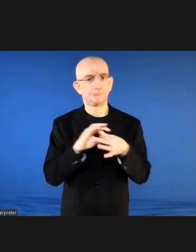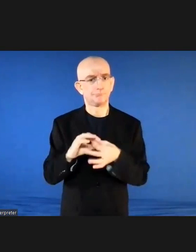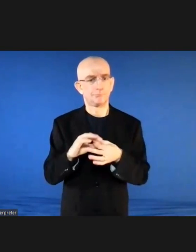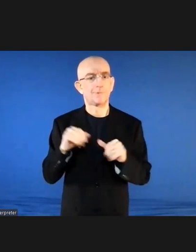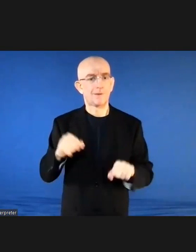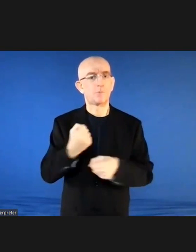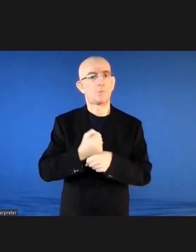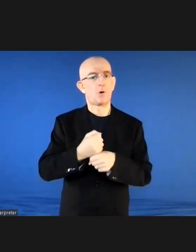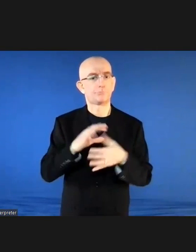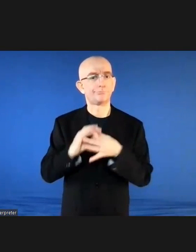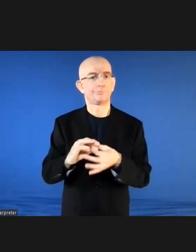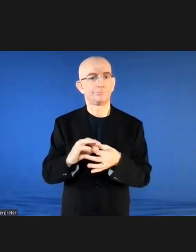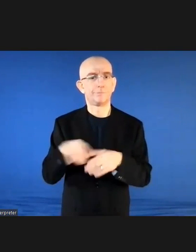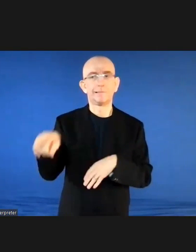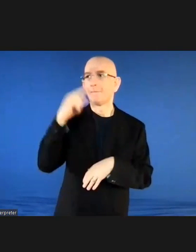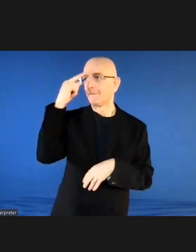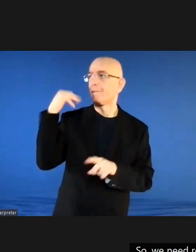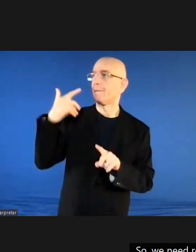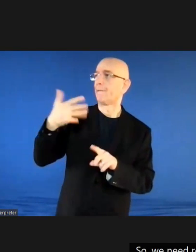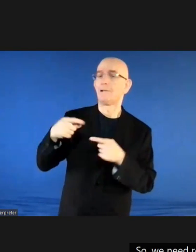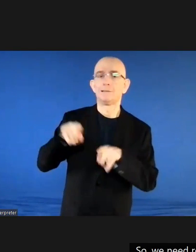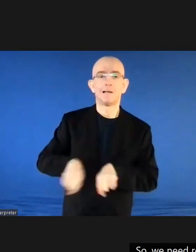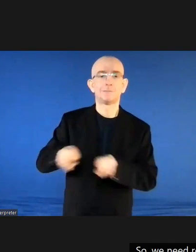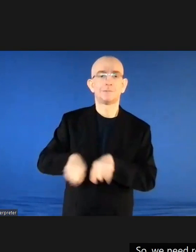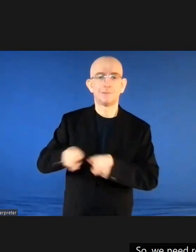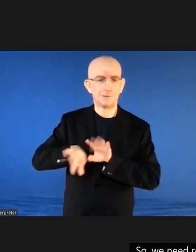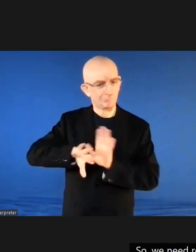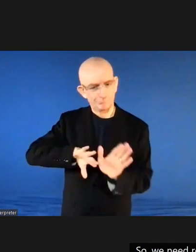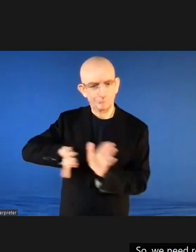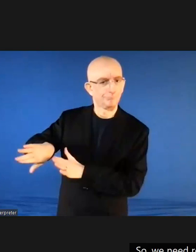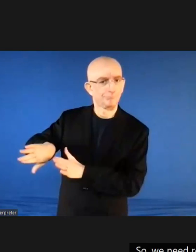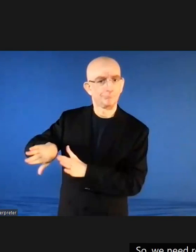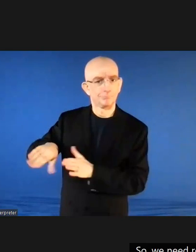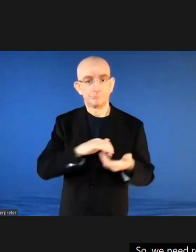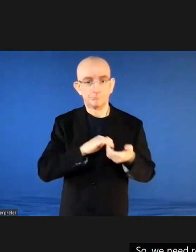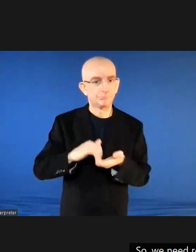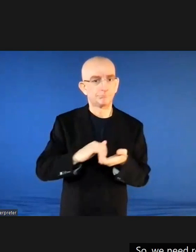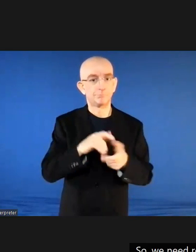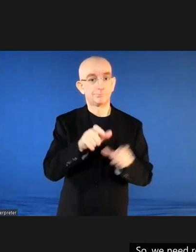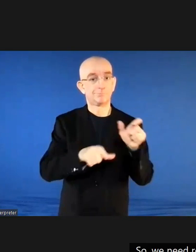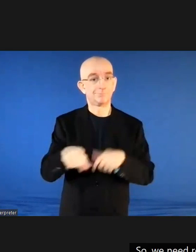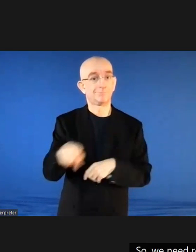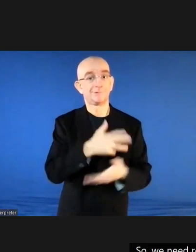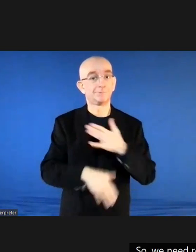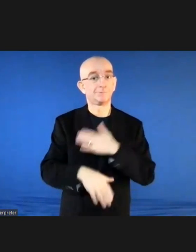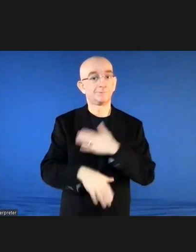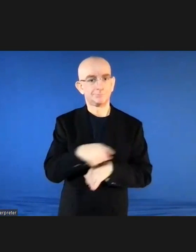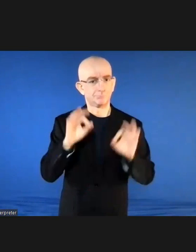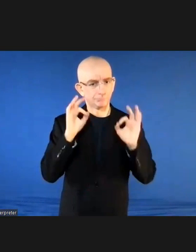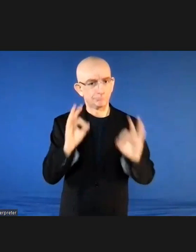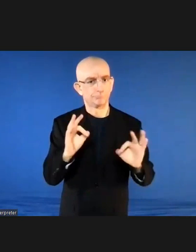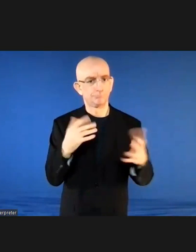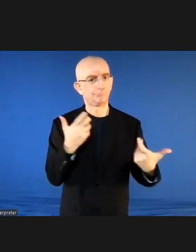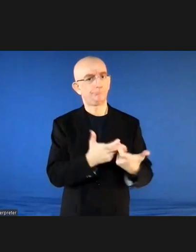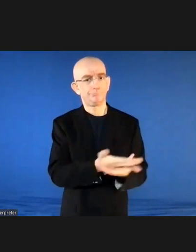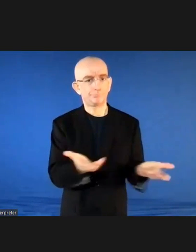in a way that works for them, in a way that's respectful and with plenty of time for them to input.